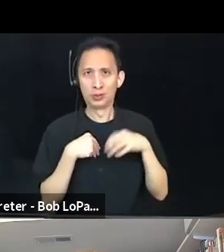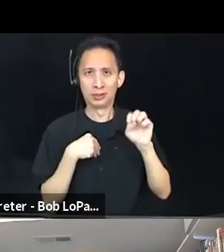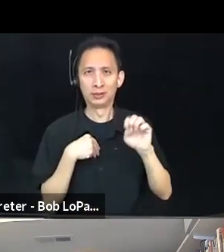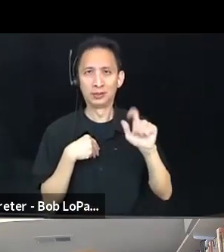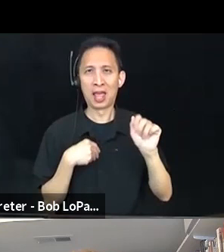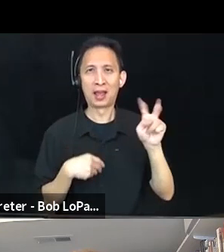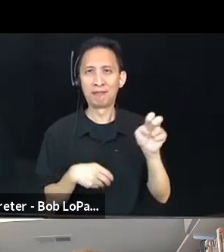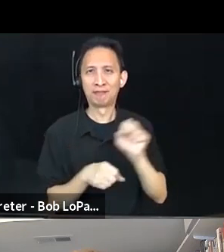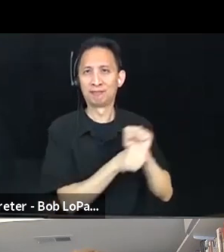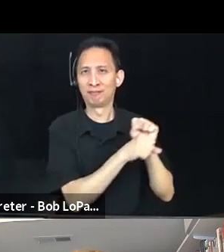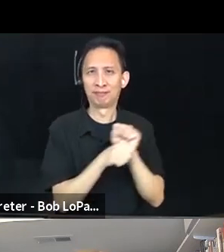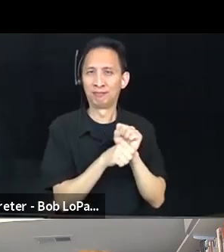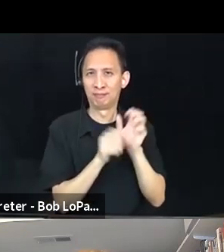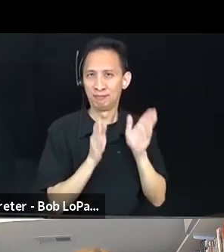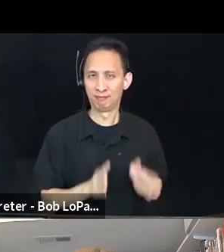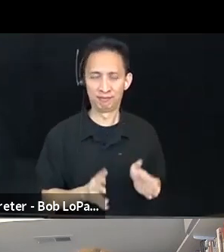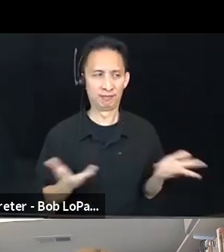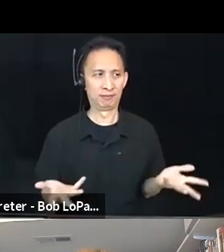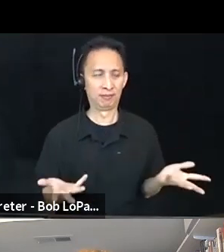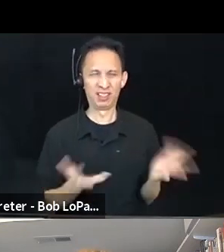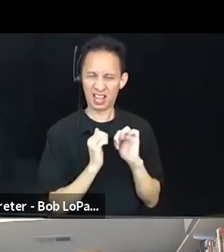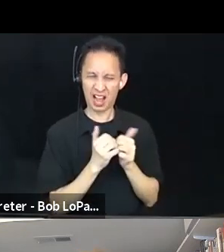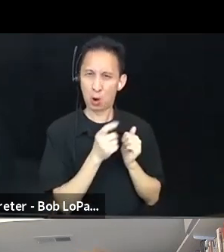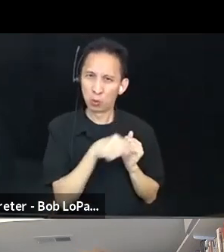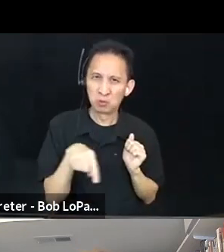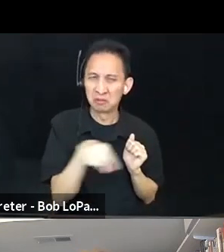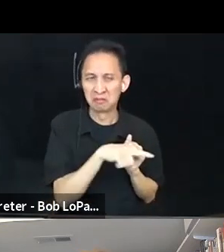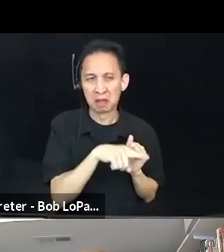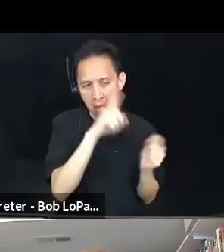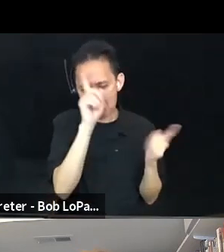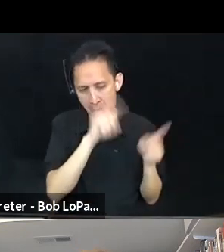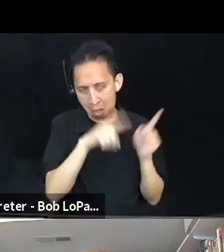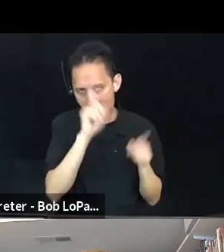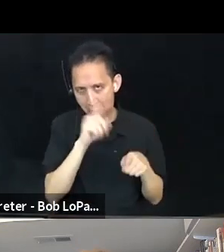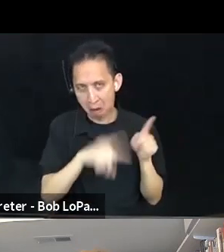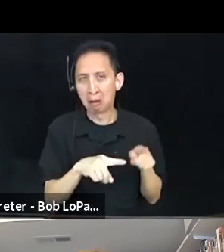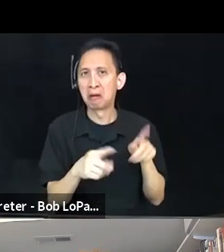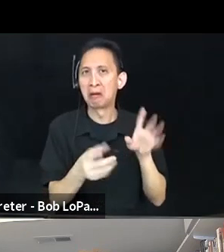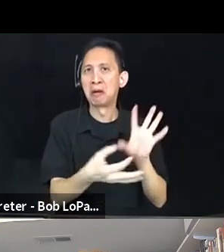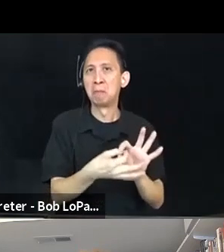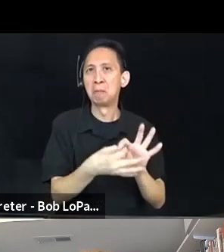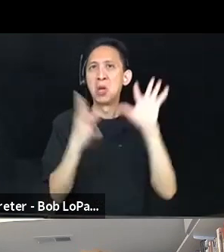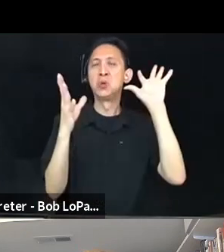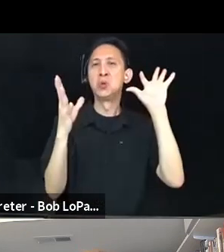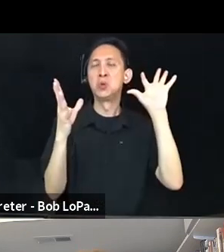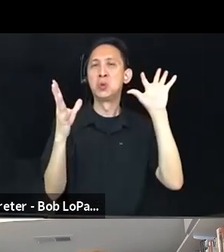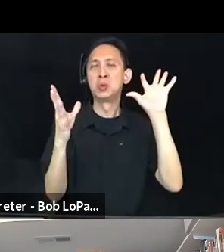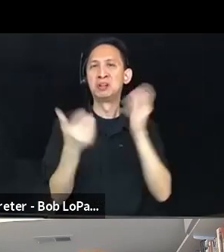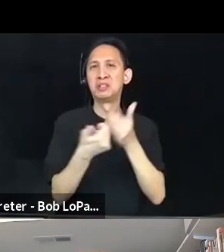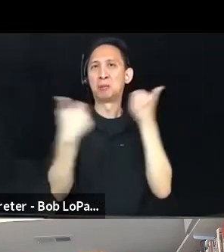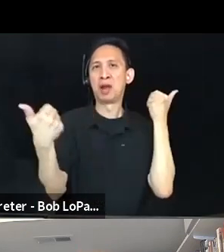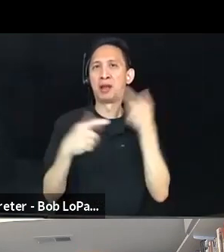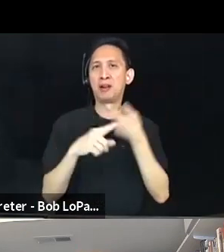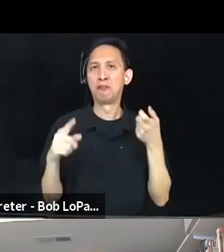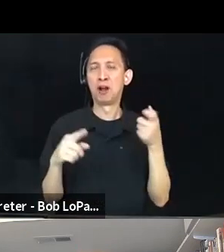they generate consensus around the question of secession? And she in particular